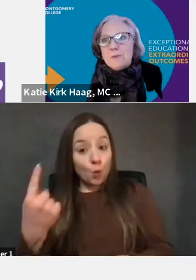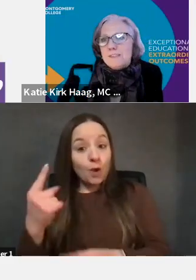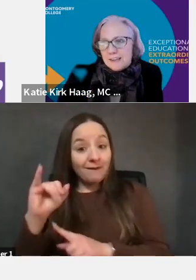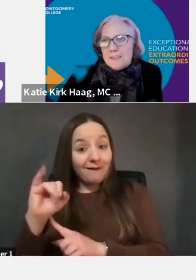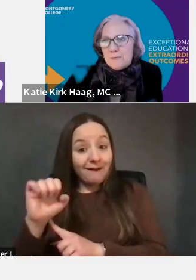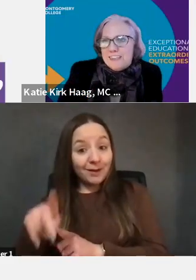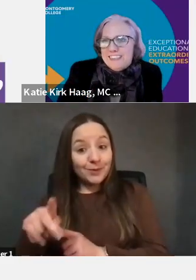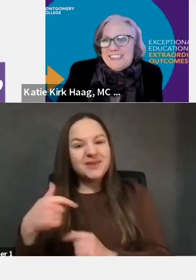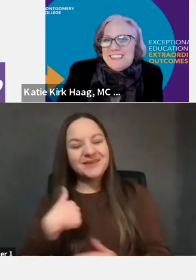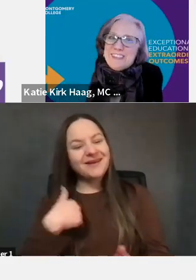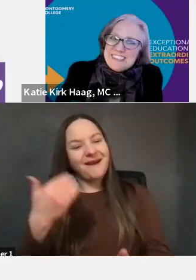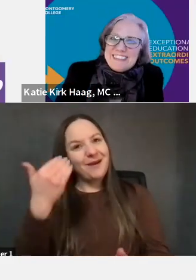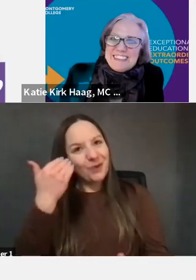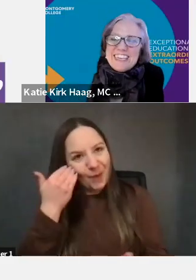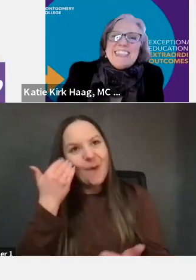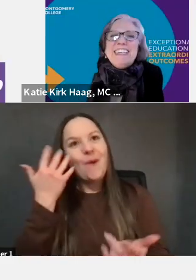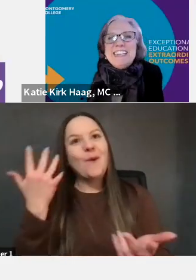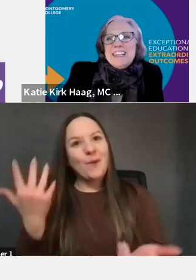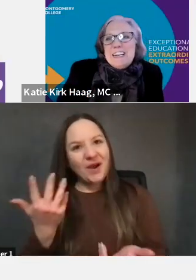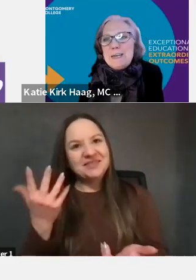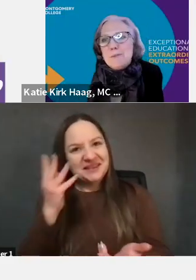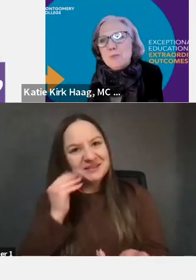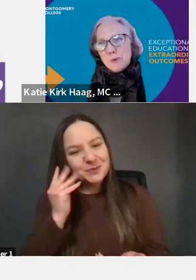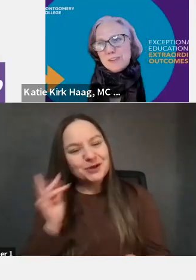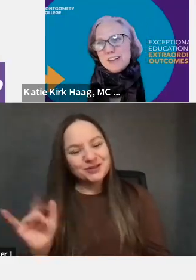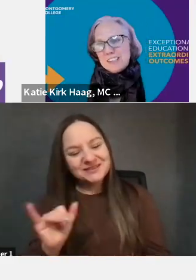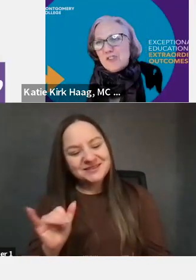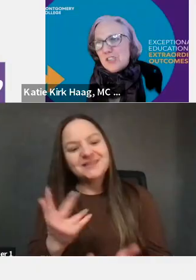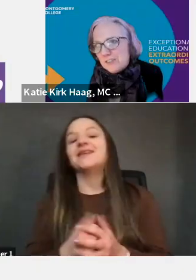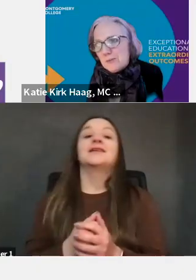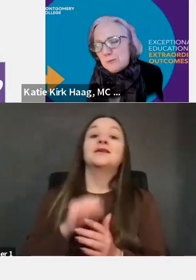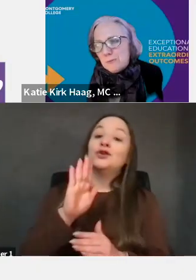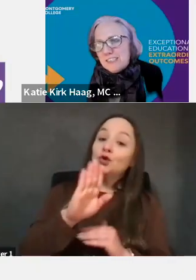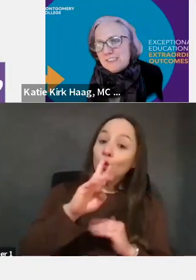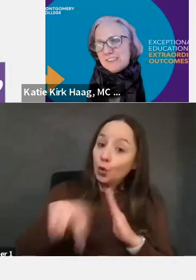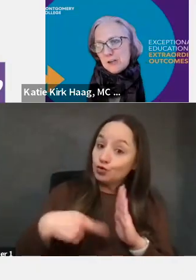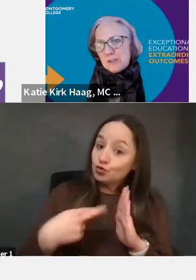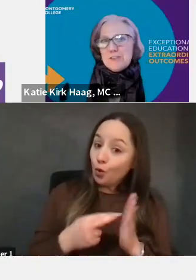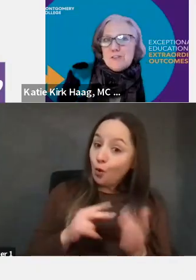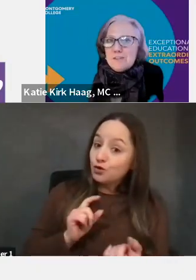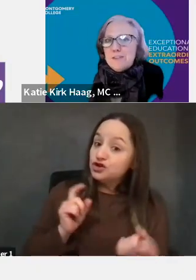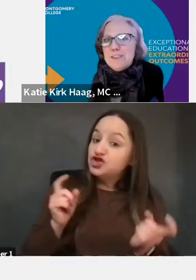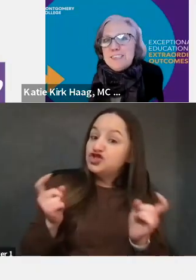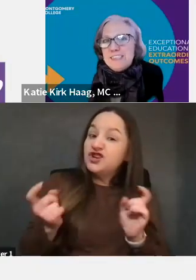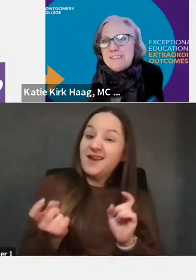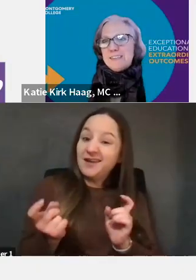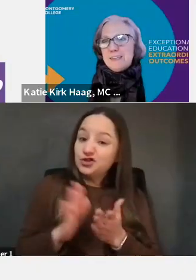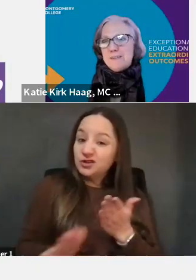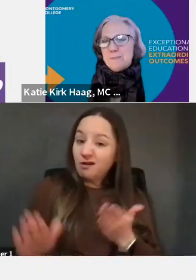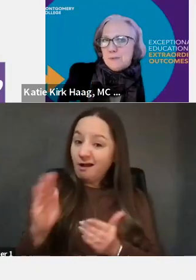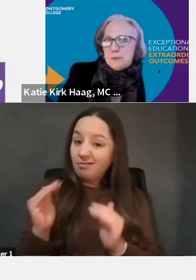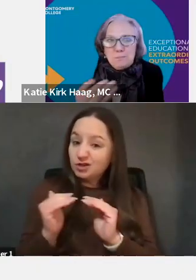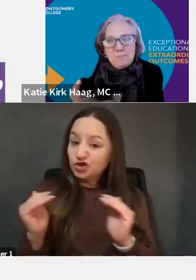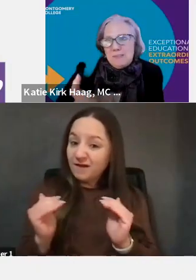and I know exactly what what it's like. Your role kind of changes when we get to the college level.